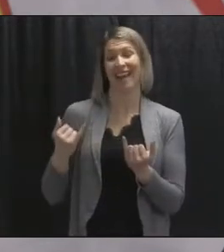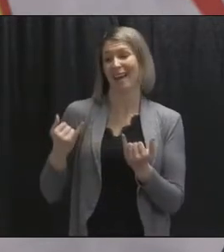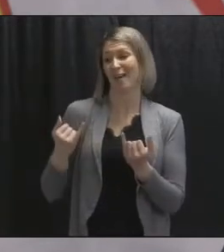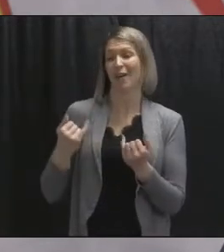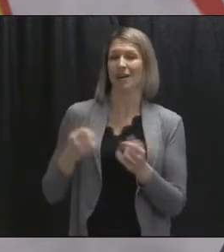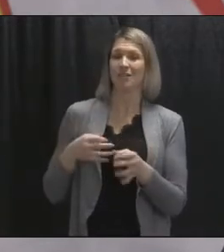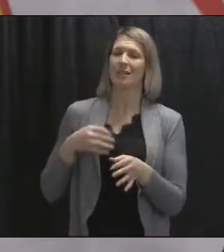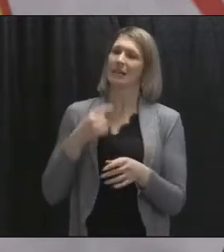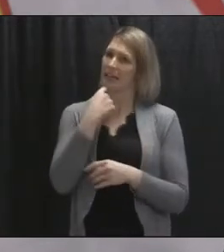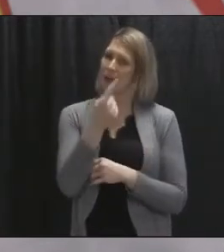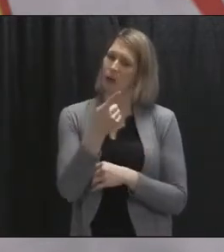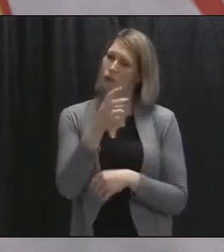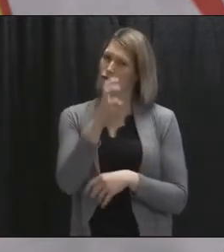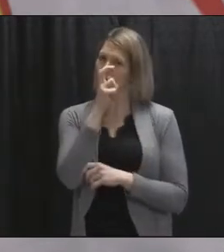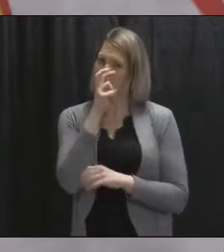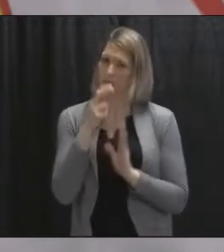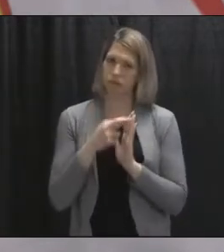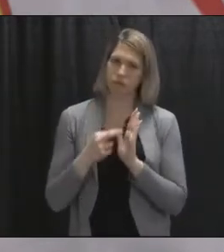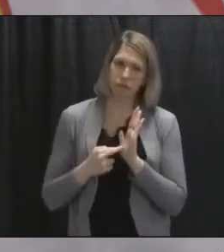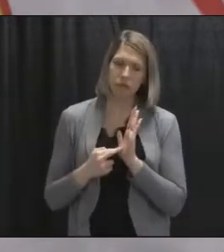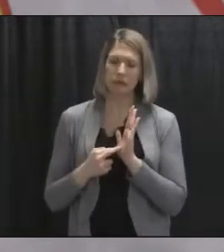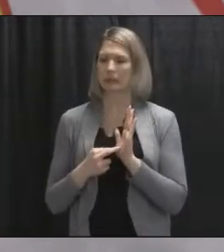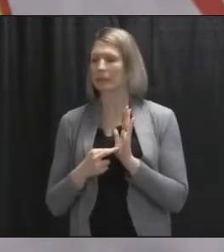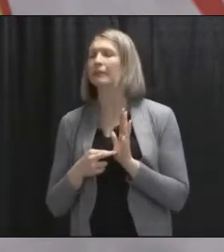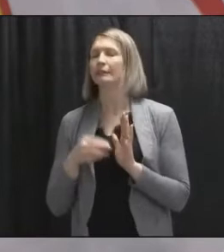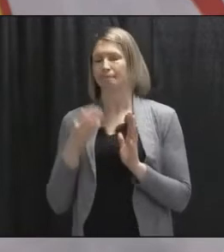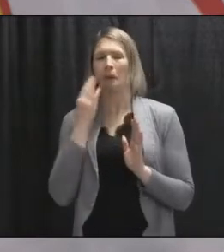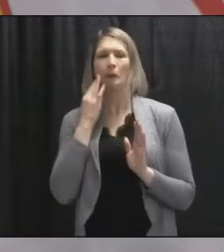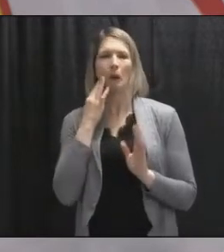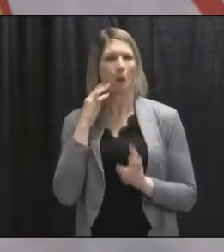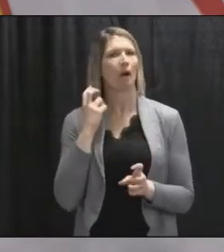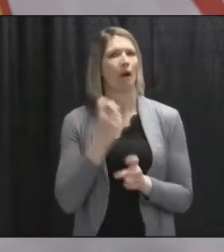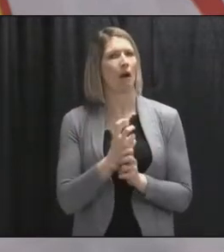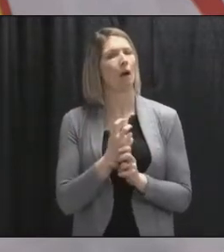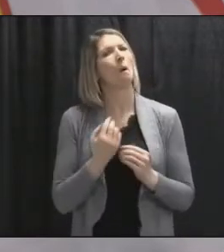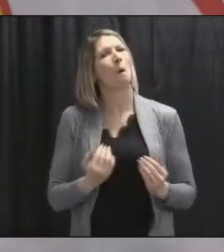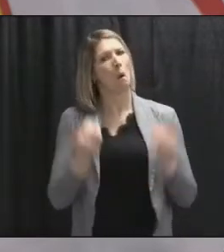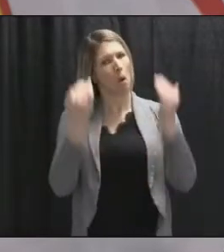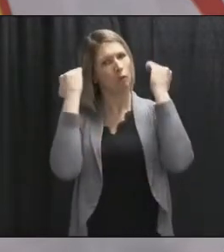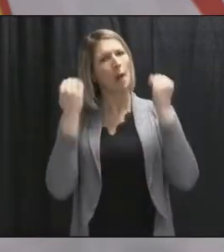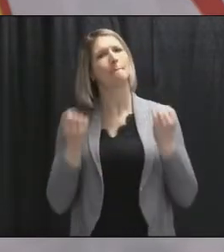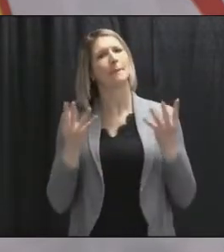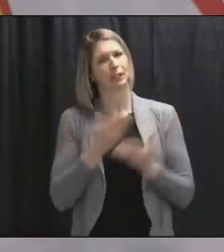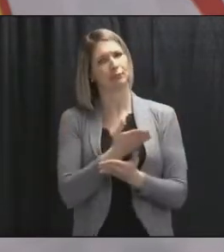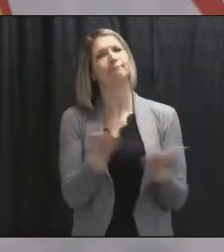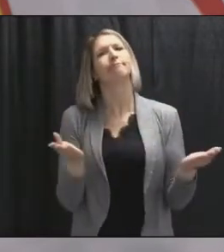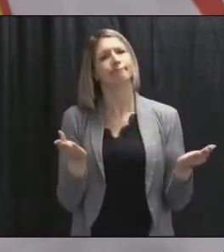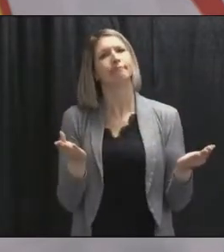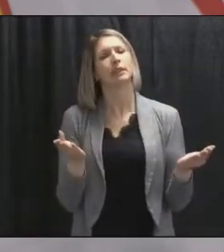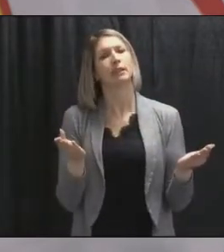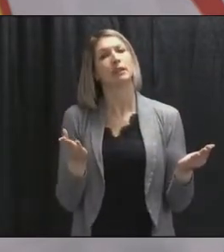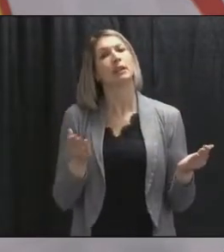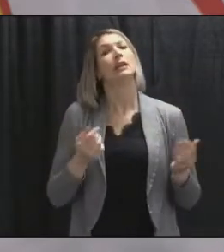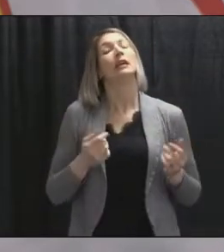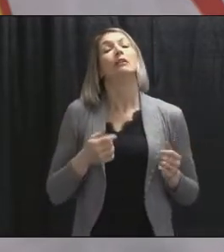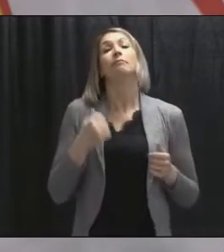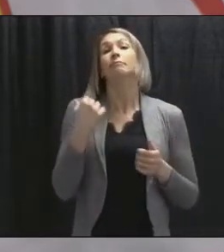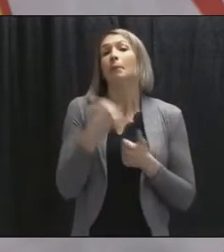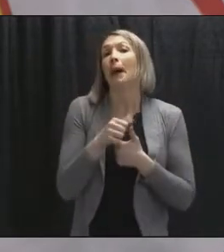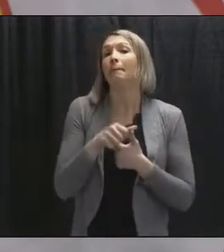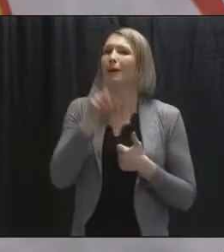But in order for us to have any sort of a normal future, we must remain vigilant, we must remain